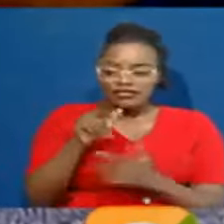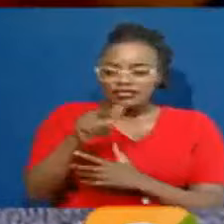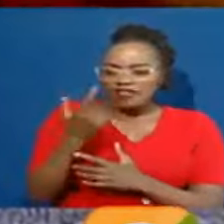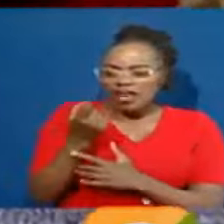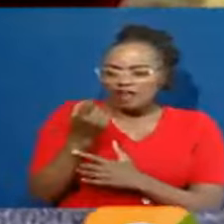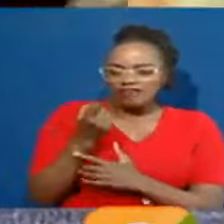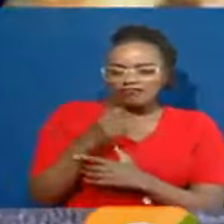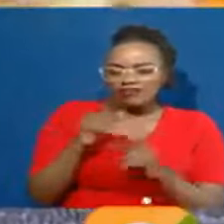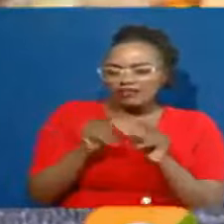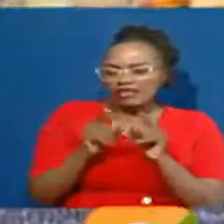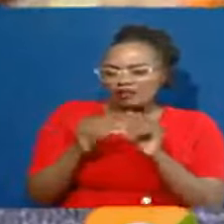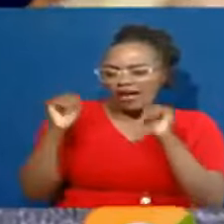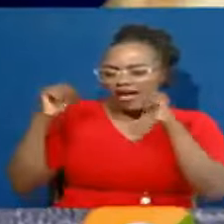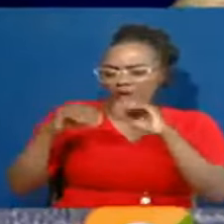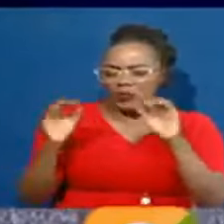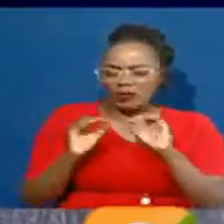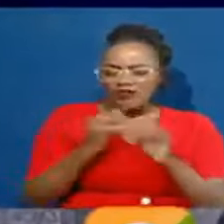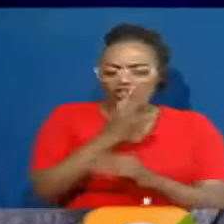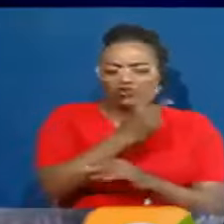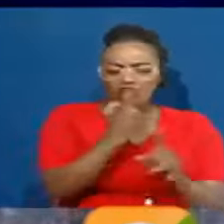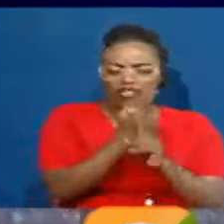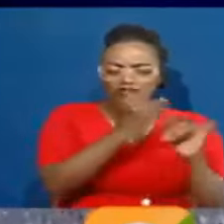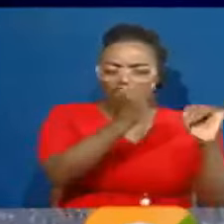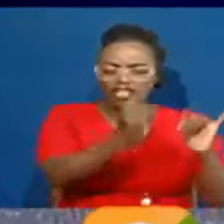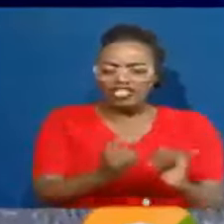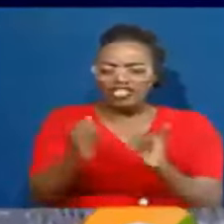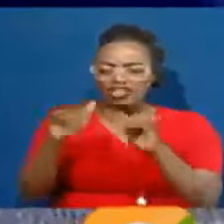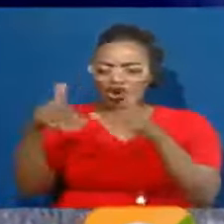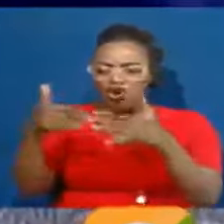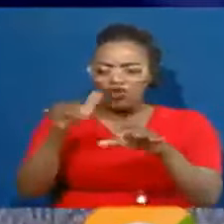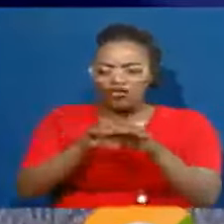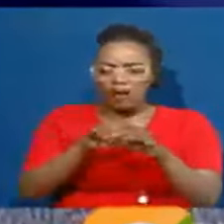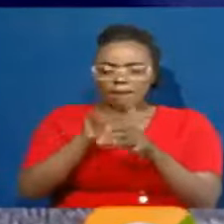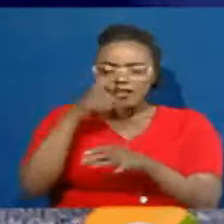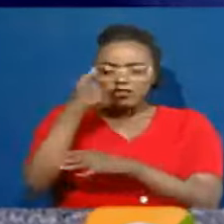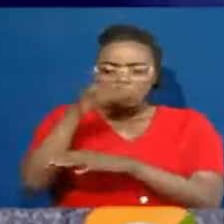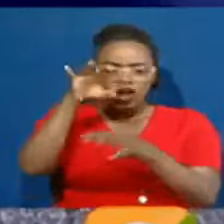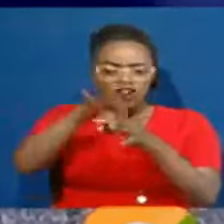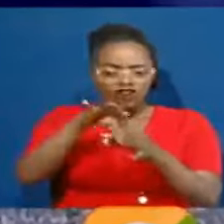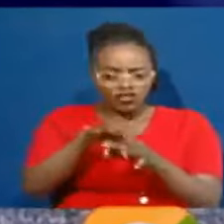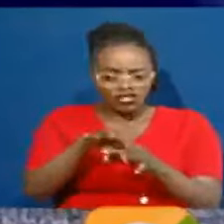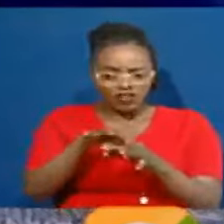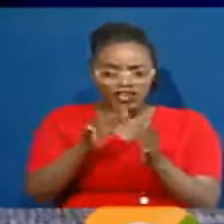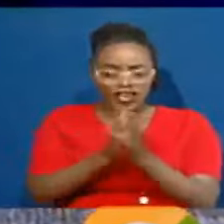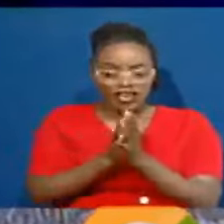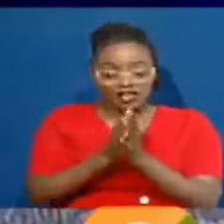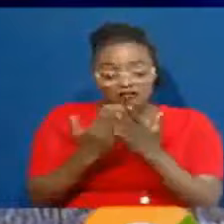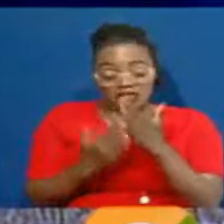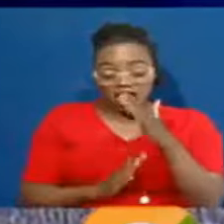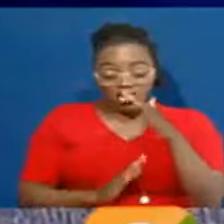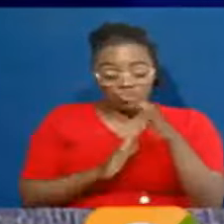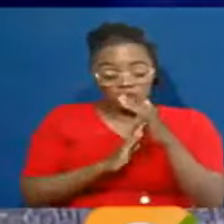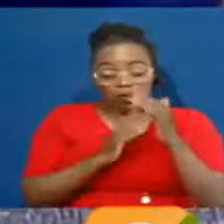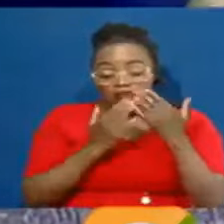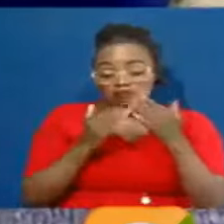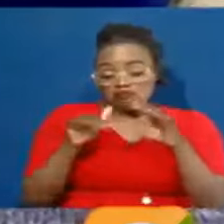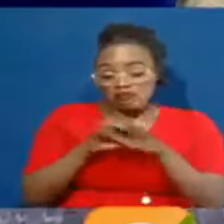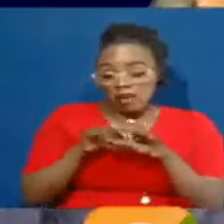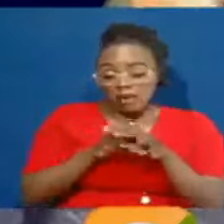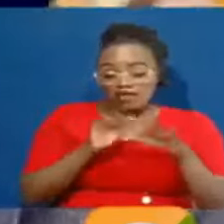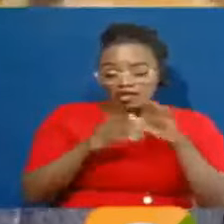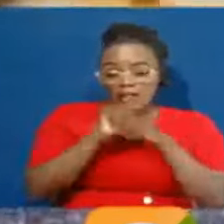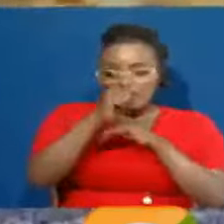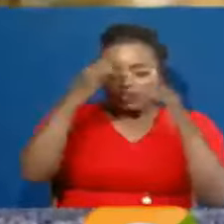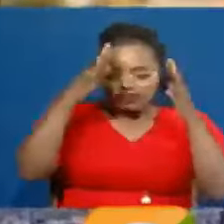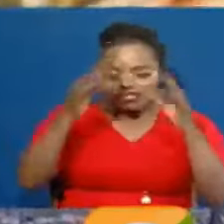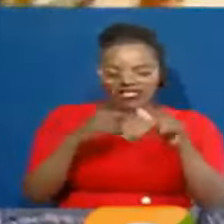misunderstanding between two different individuals or members who are elected and a senior member who is a deputy president has